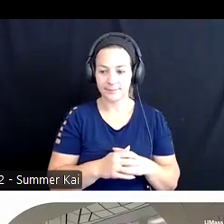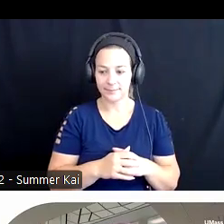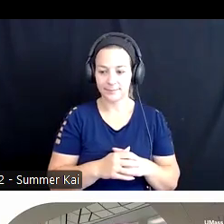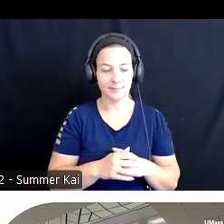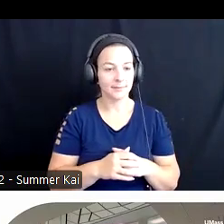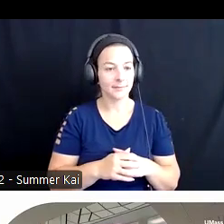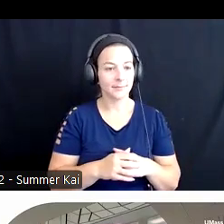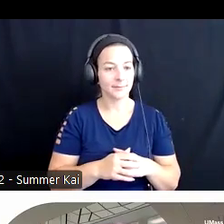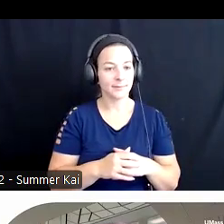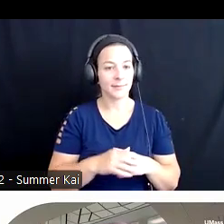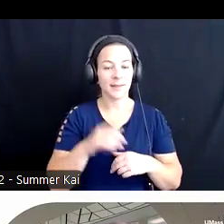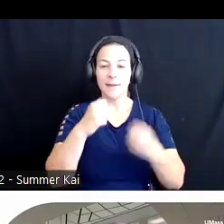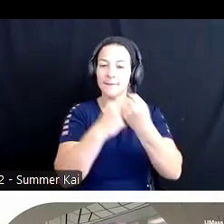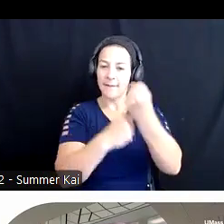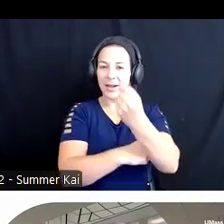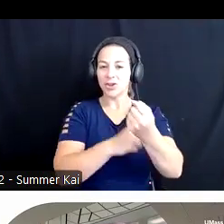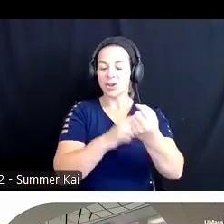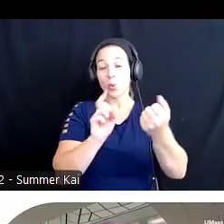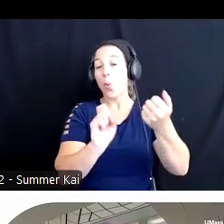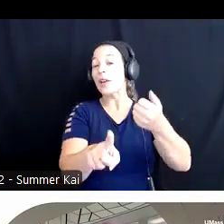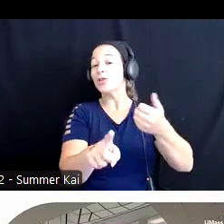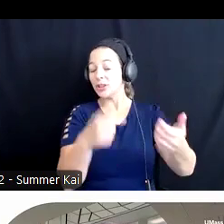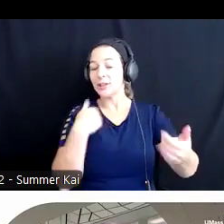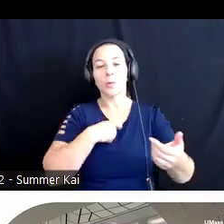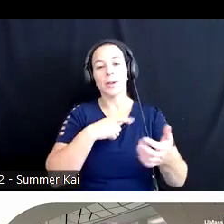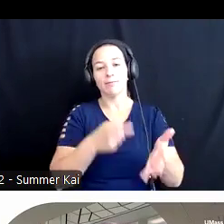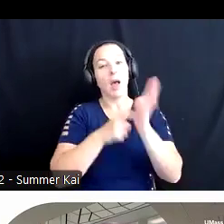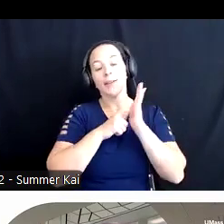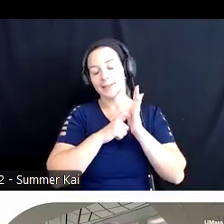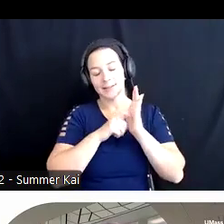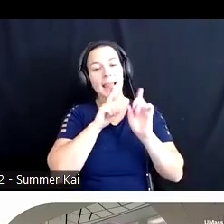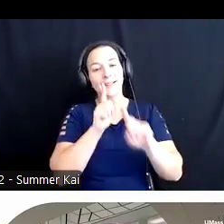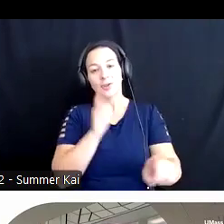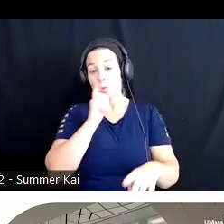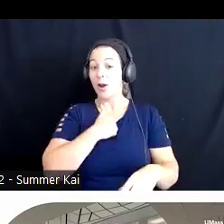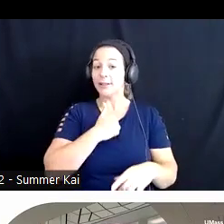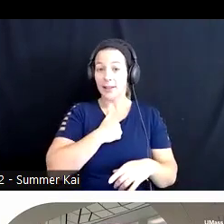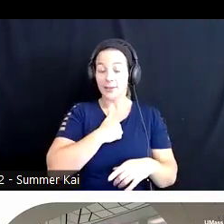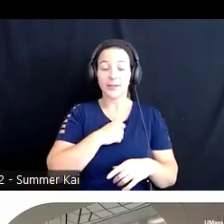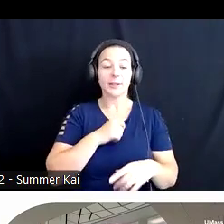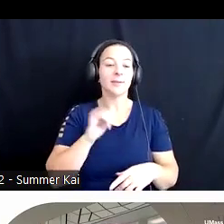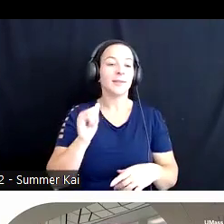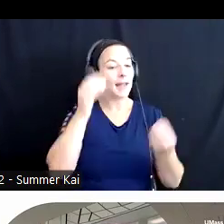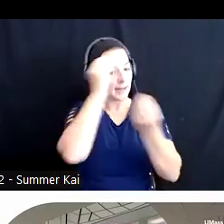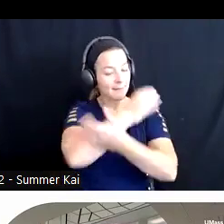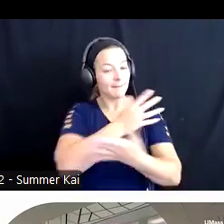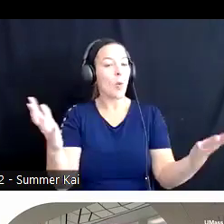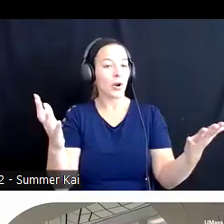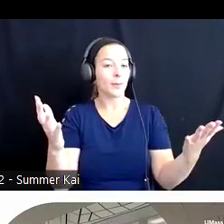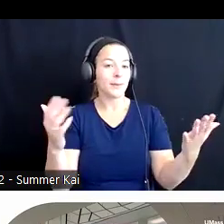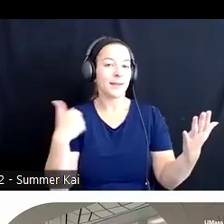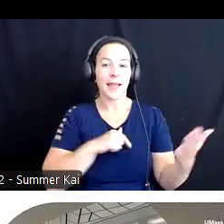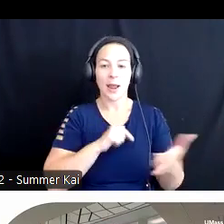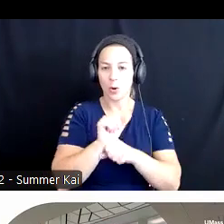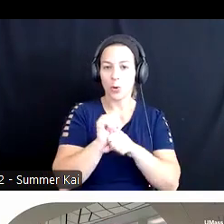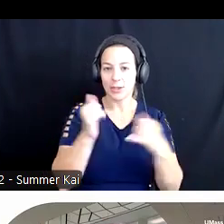The foundational question that we must answer for ourselves, and that informs all of the bodies of work that we're talking about